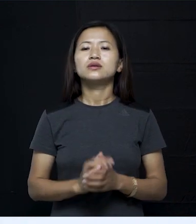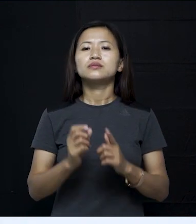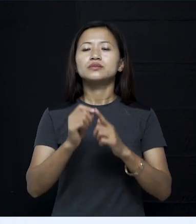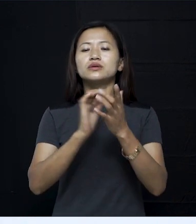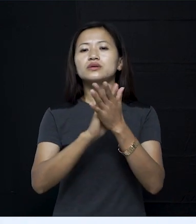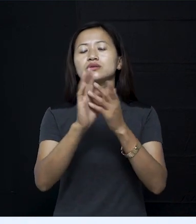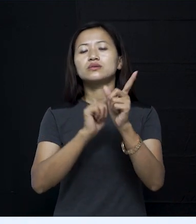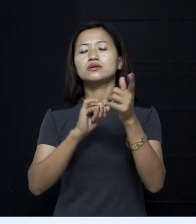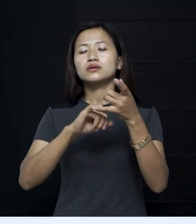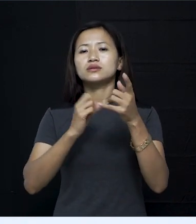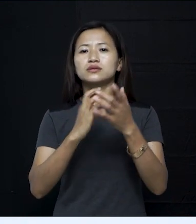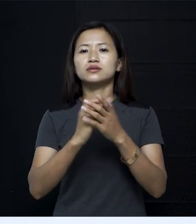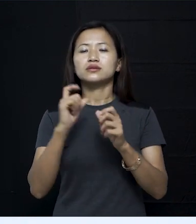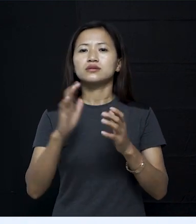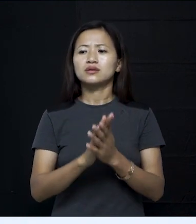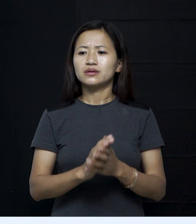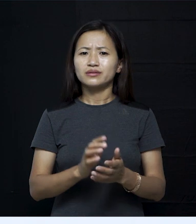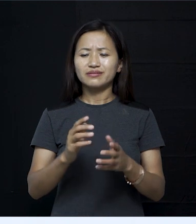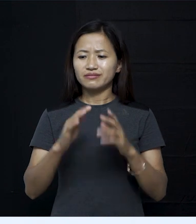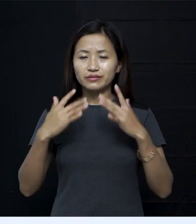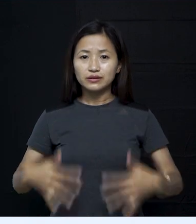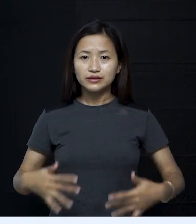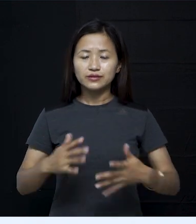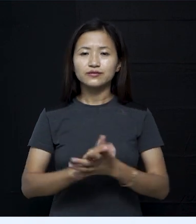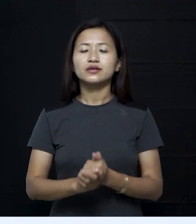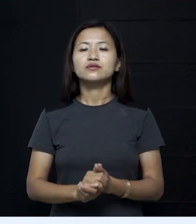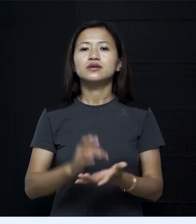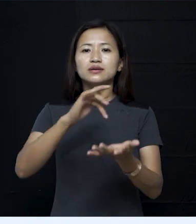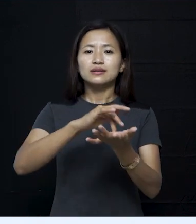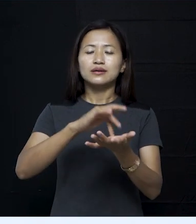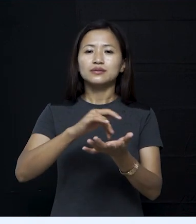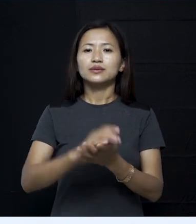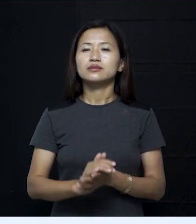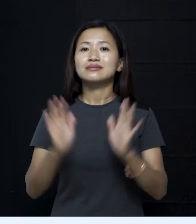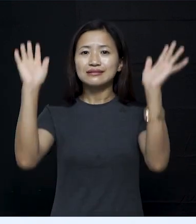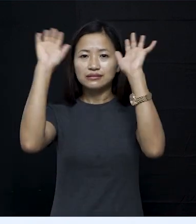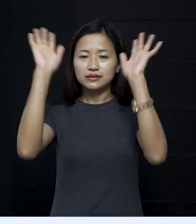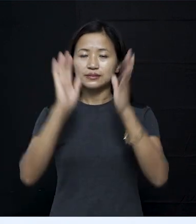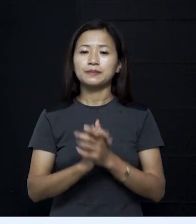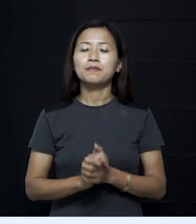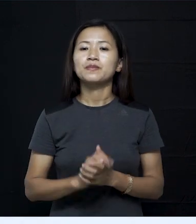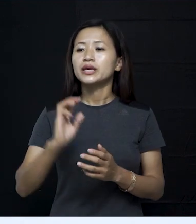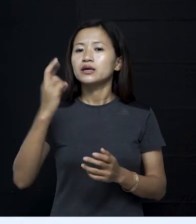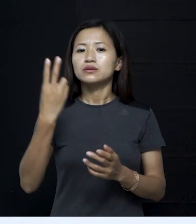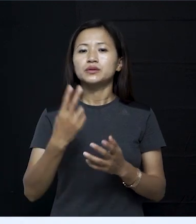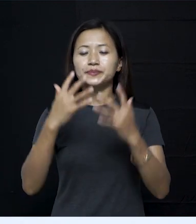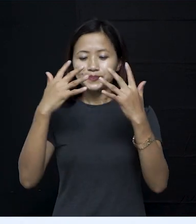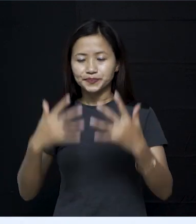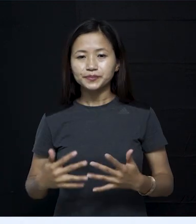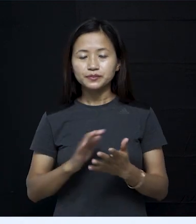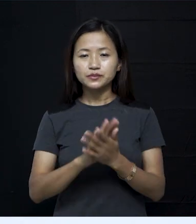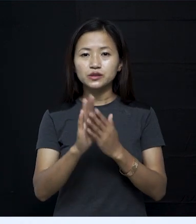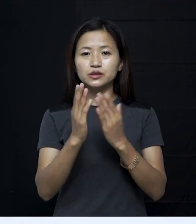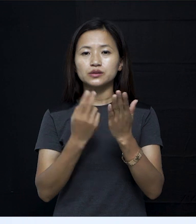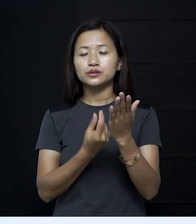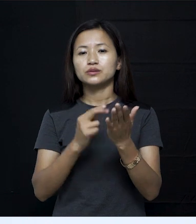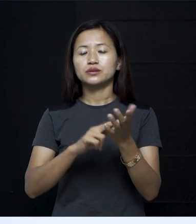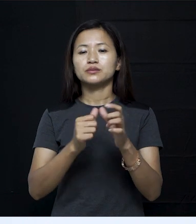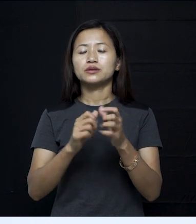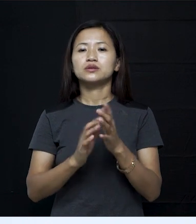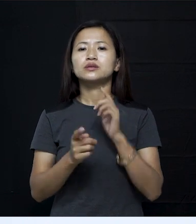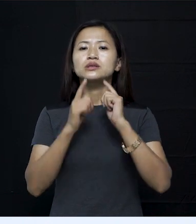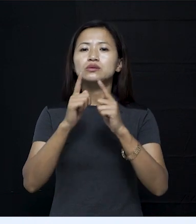comprises the human factor, okay. So as I've said, agriculture depends on two factors. One is